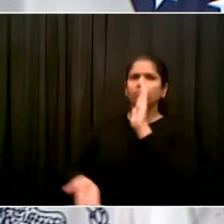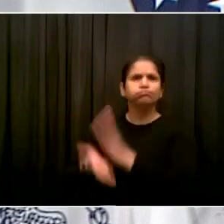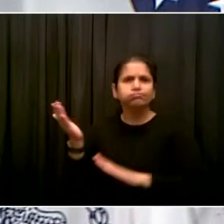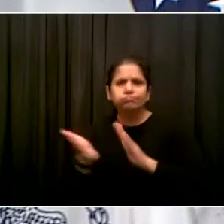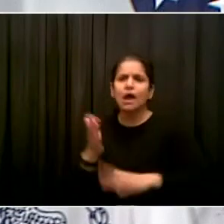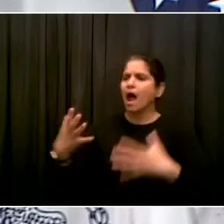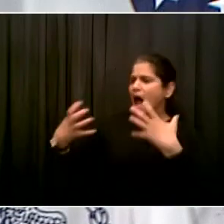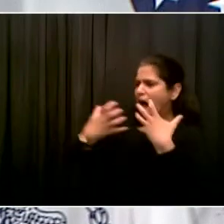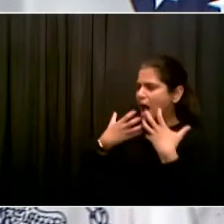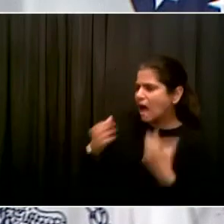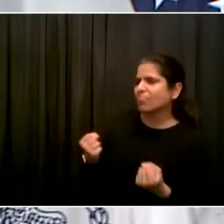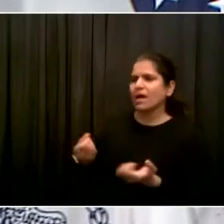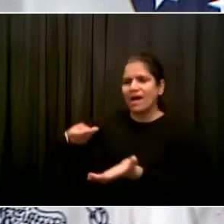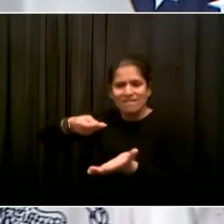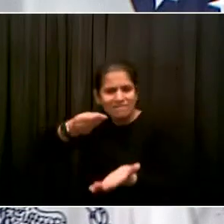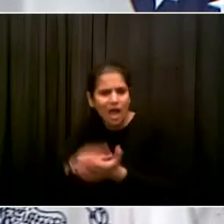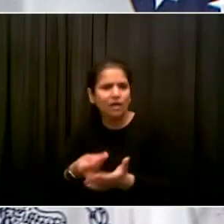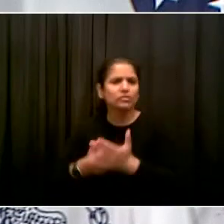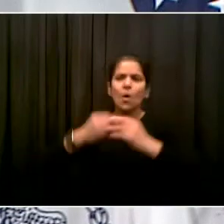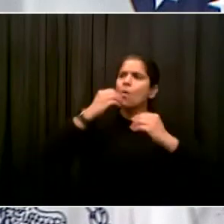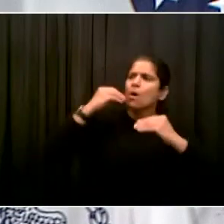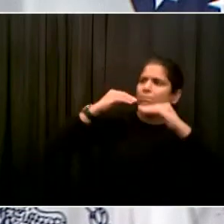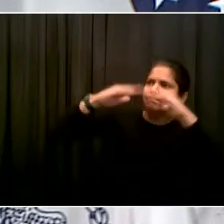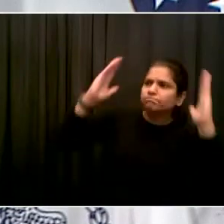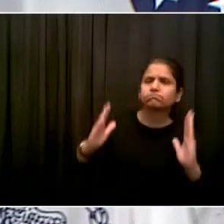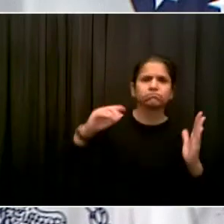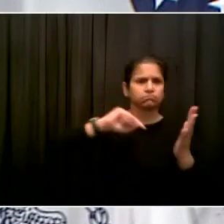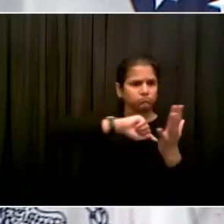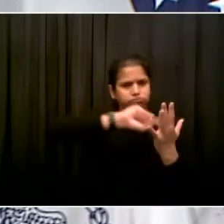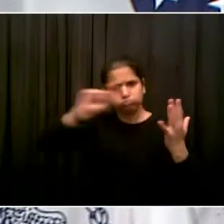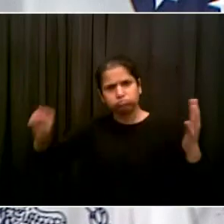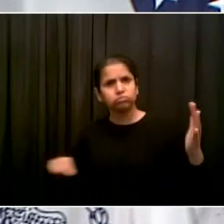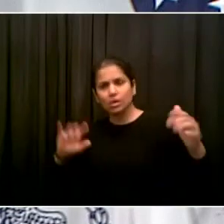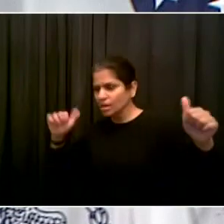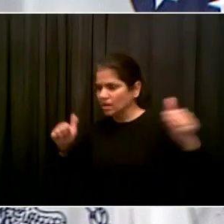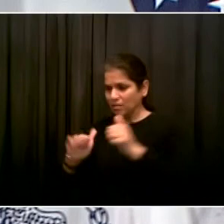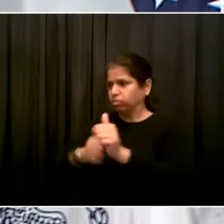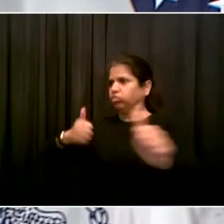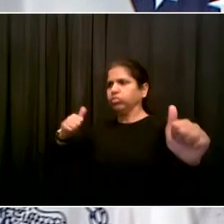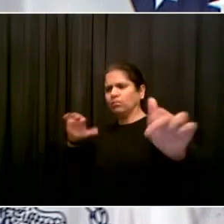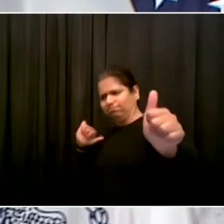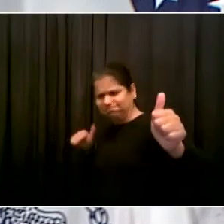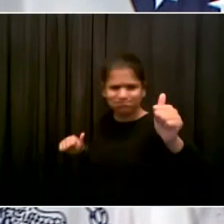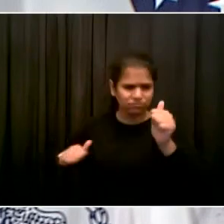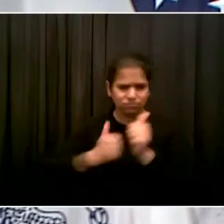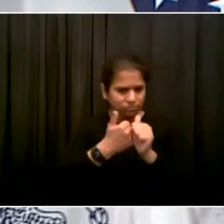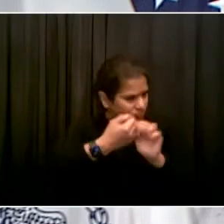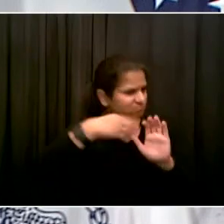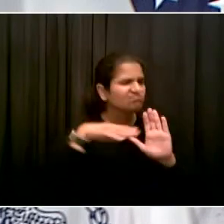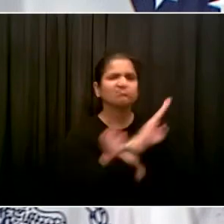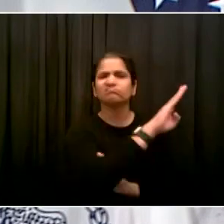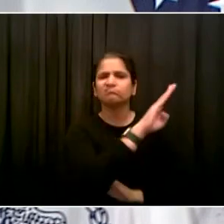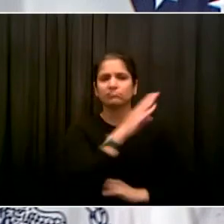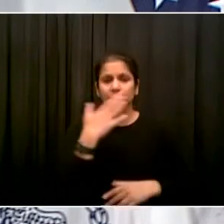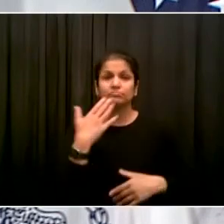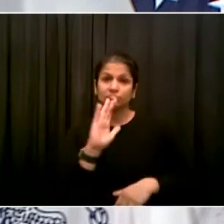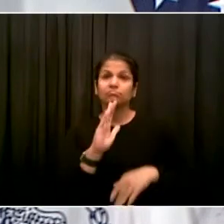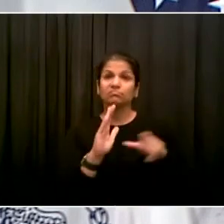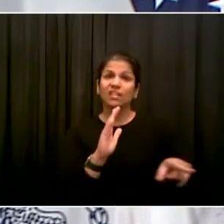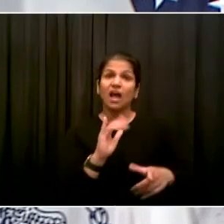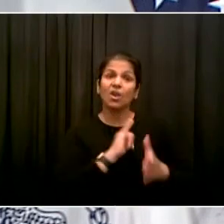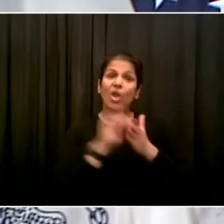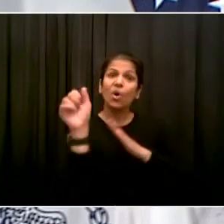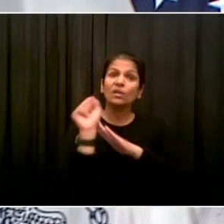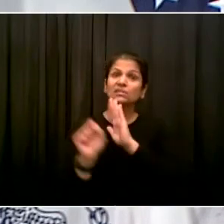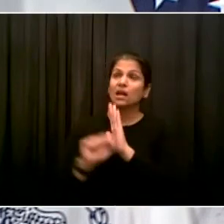recover. Now our state legislature comes forward with an amazing package of support for New York City. This is giving us what